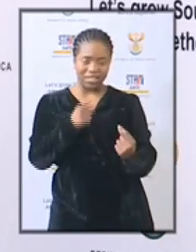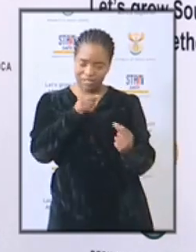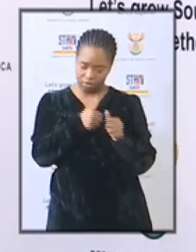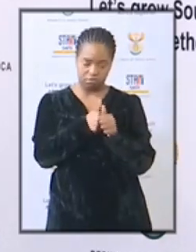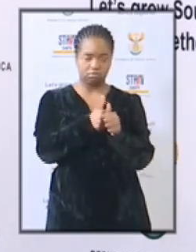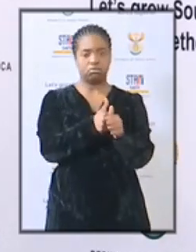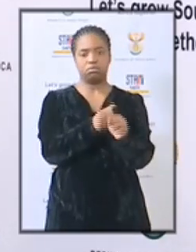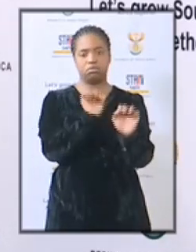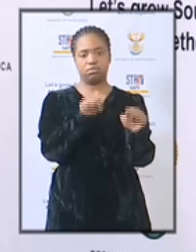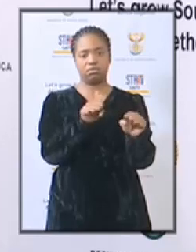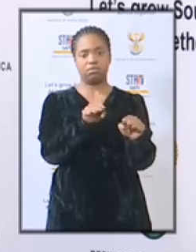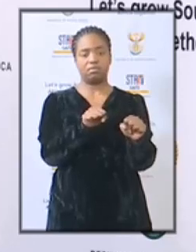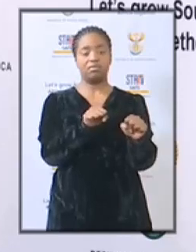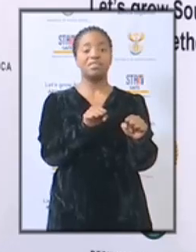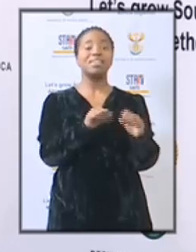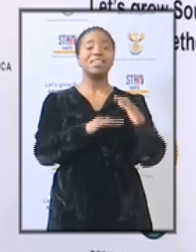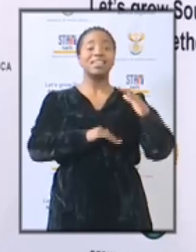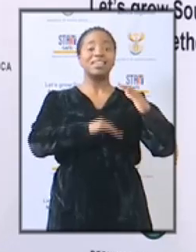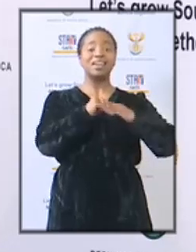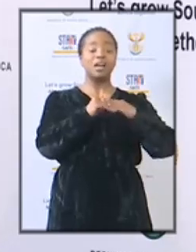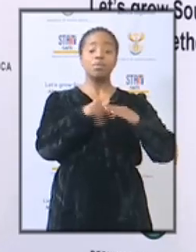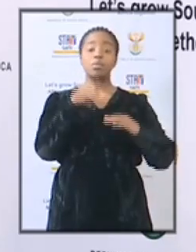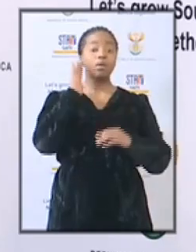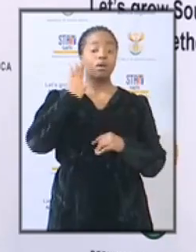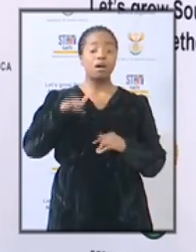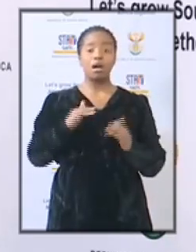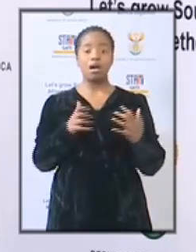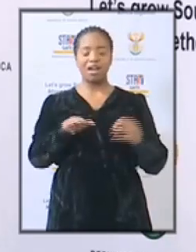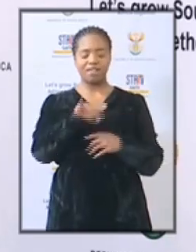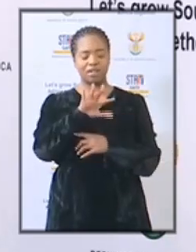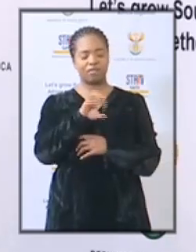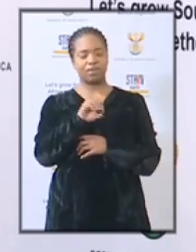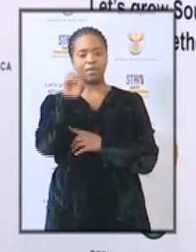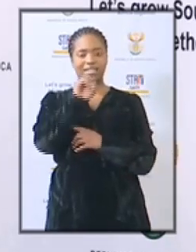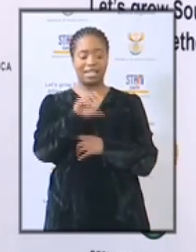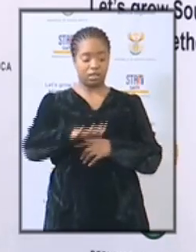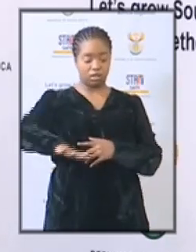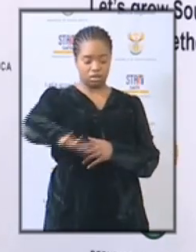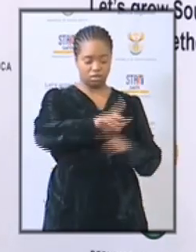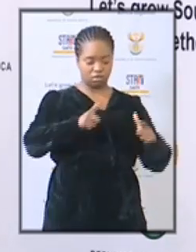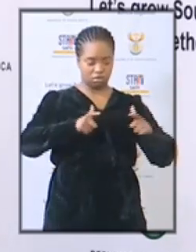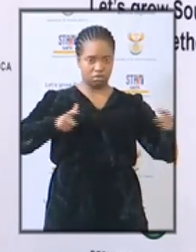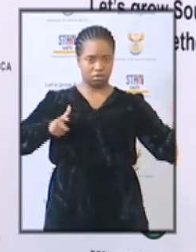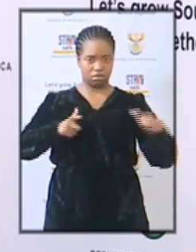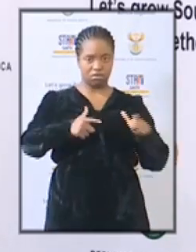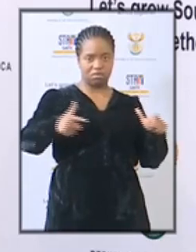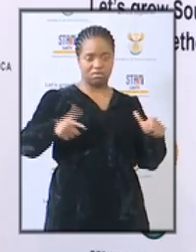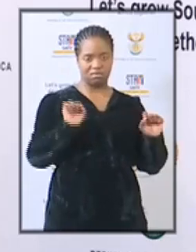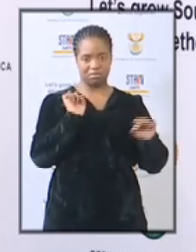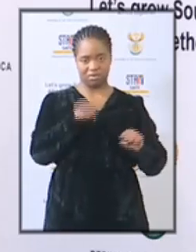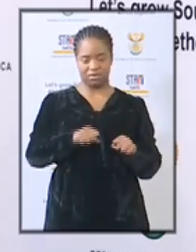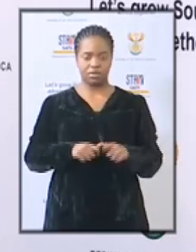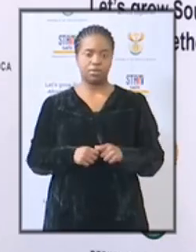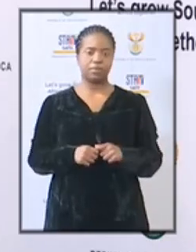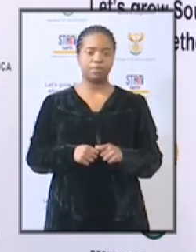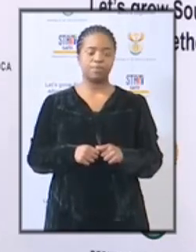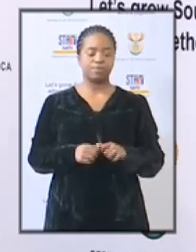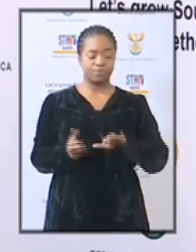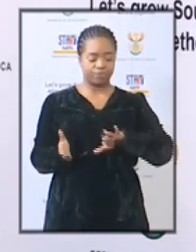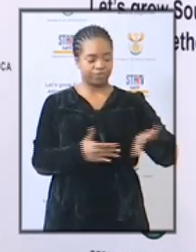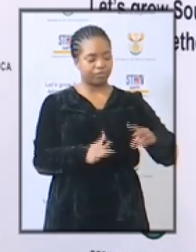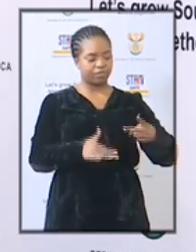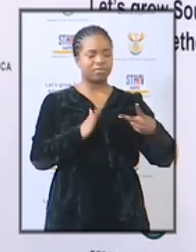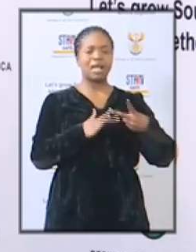need to ensure that the 50% occupancy in terms of floor space is maintained. Under